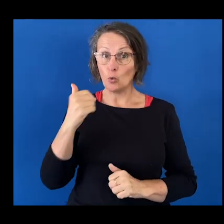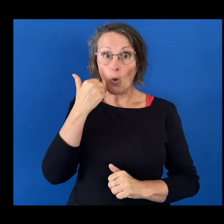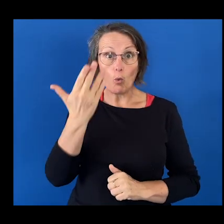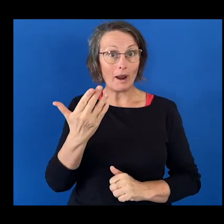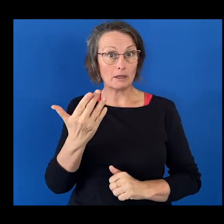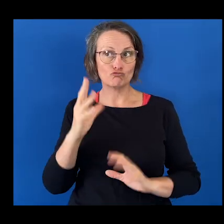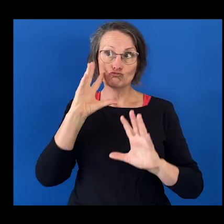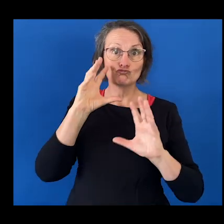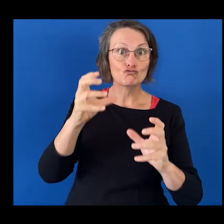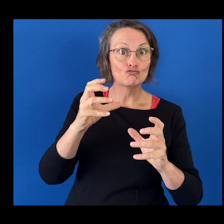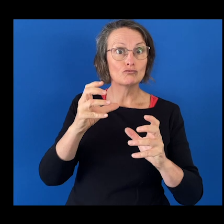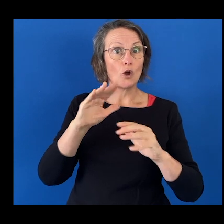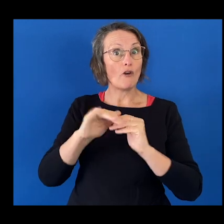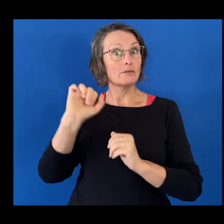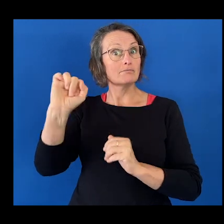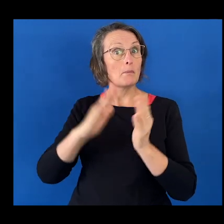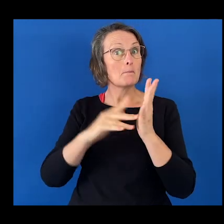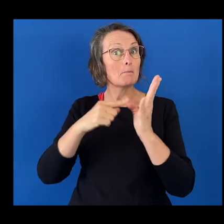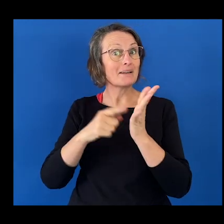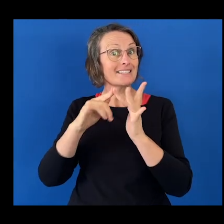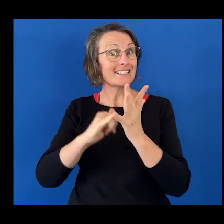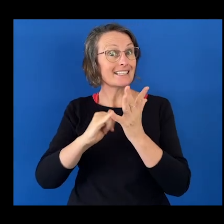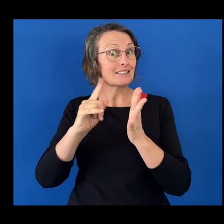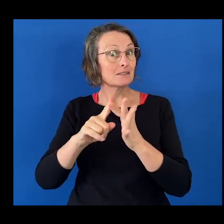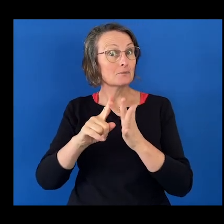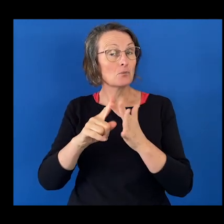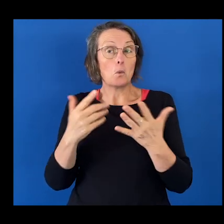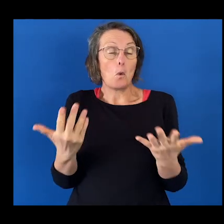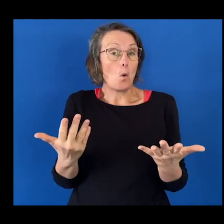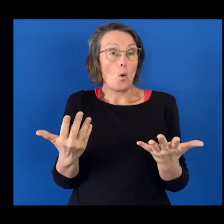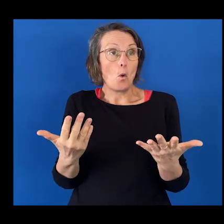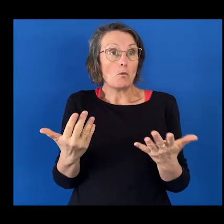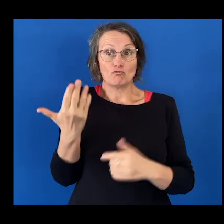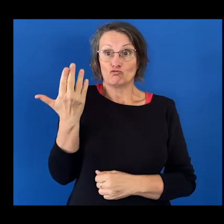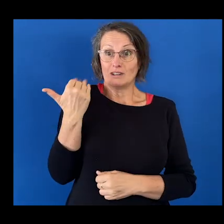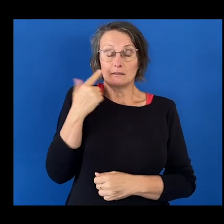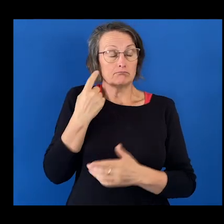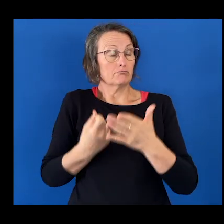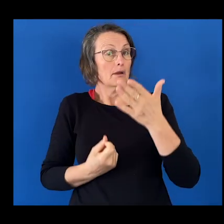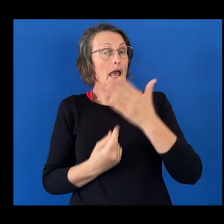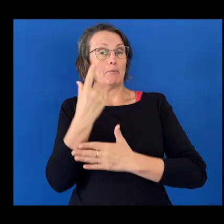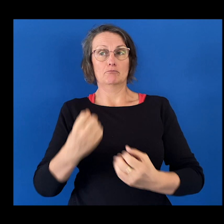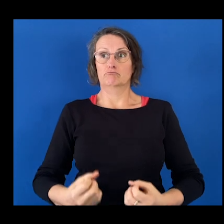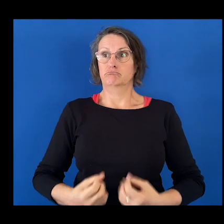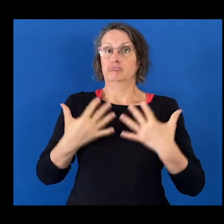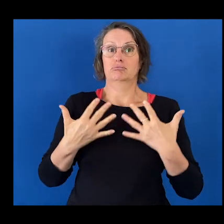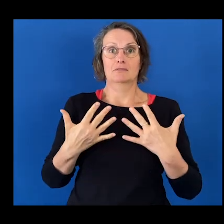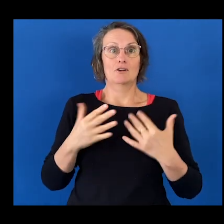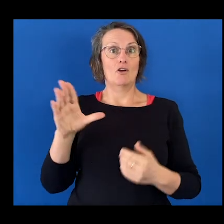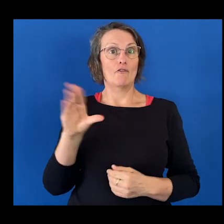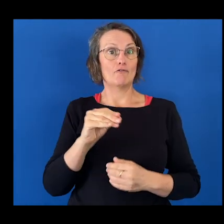you always inspired by this particular artist, or was it something that happened as a result of